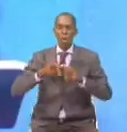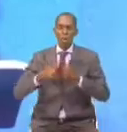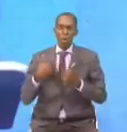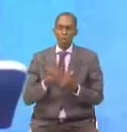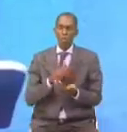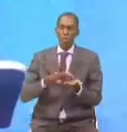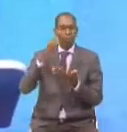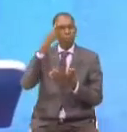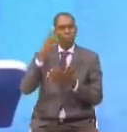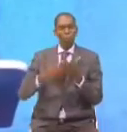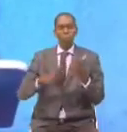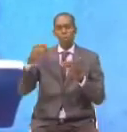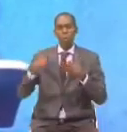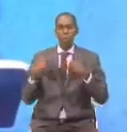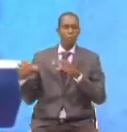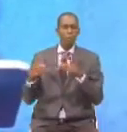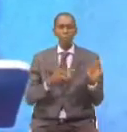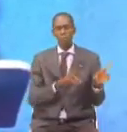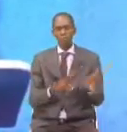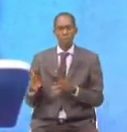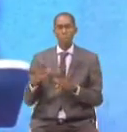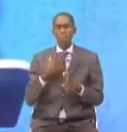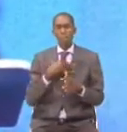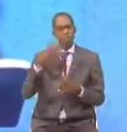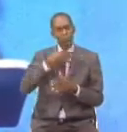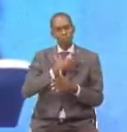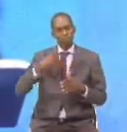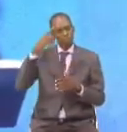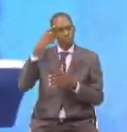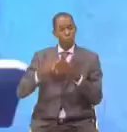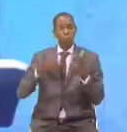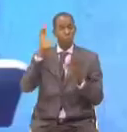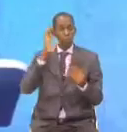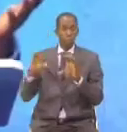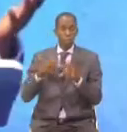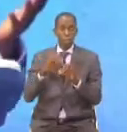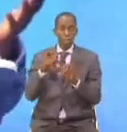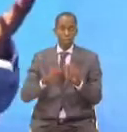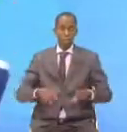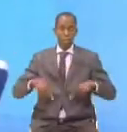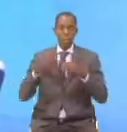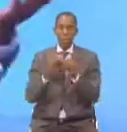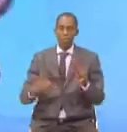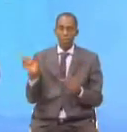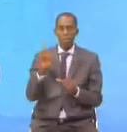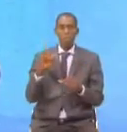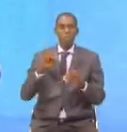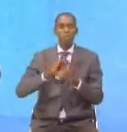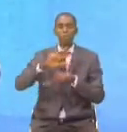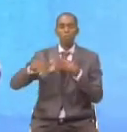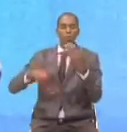what you have done already and for what you are going to do in every life, everywhere, in all